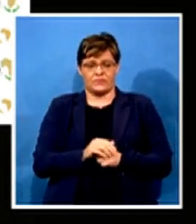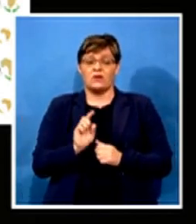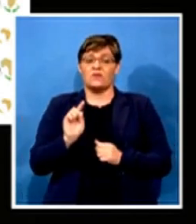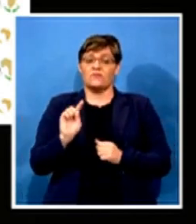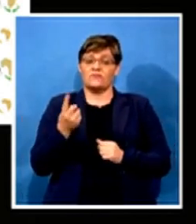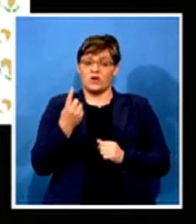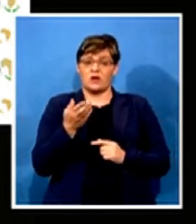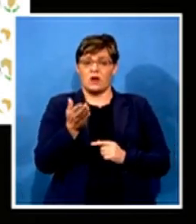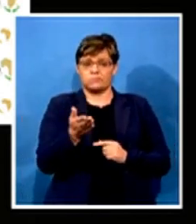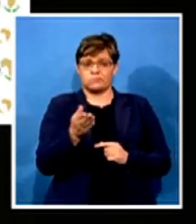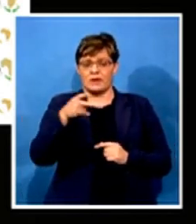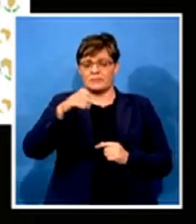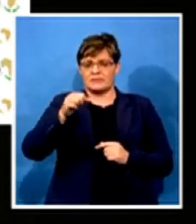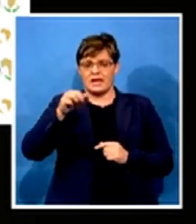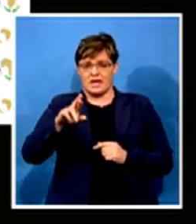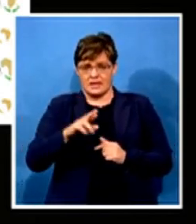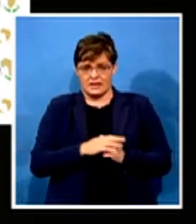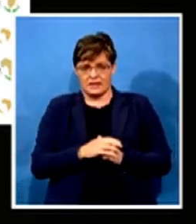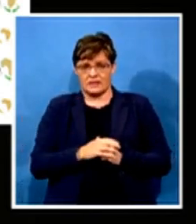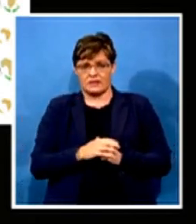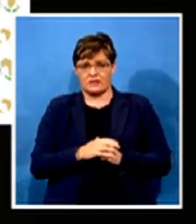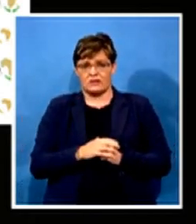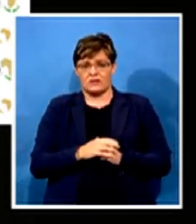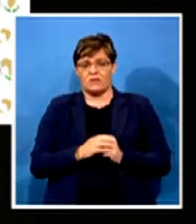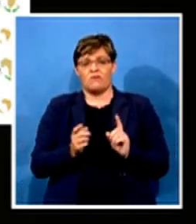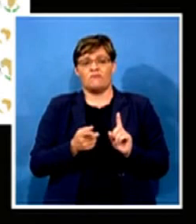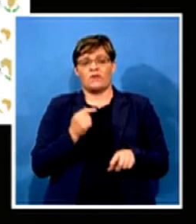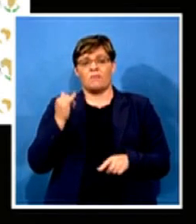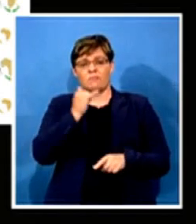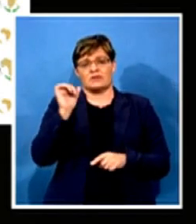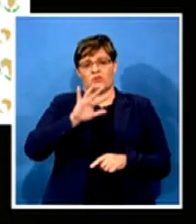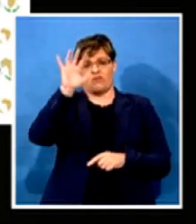Fabricius, who I believe is calling from South Africa. Good morning, Peter.